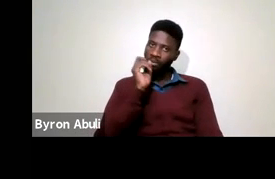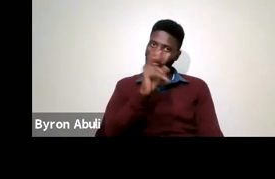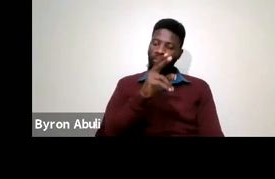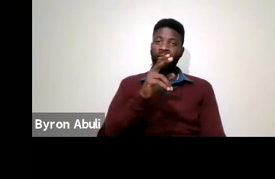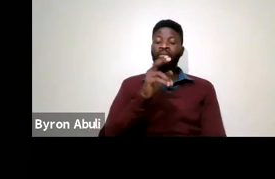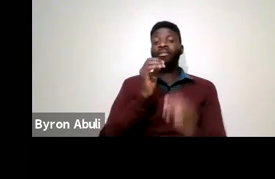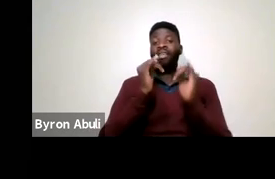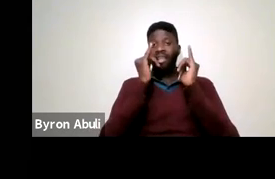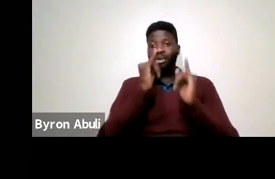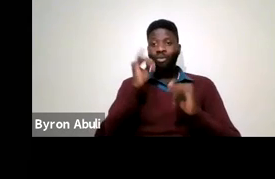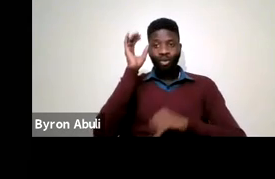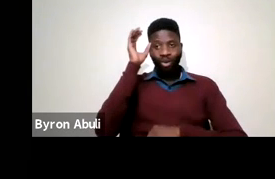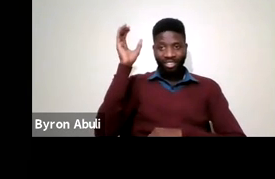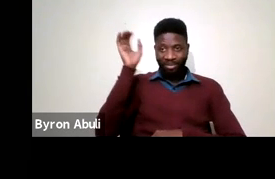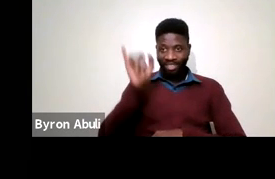a new concept.